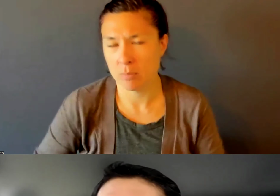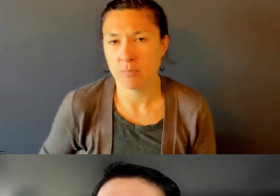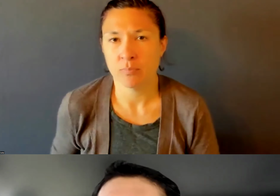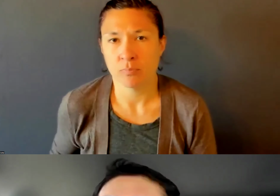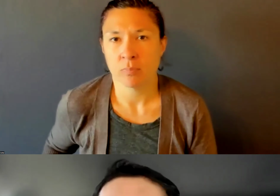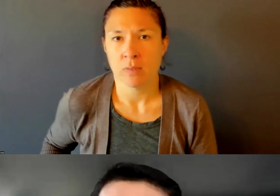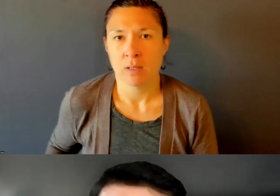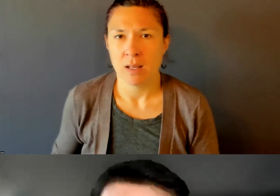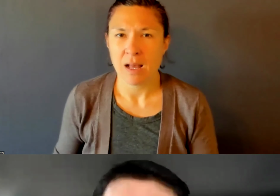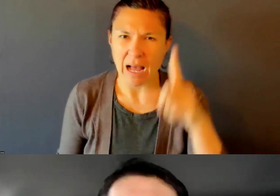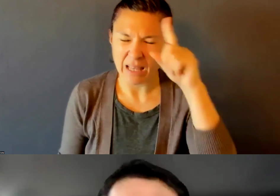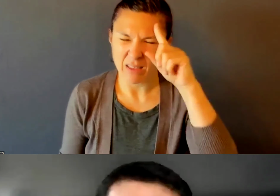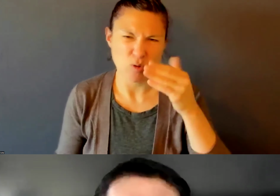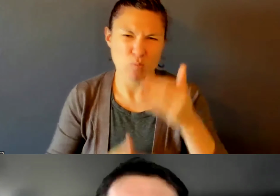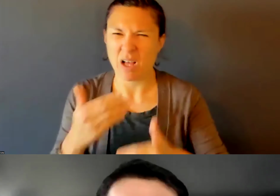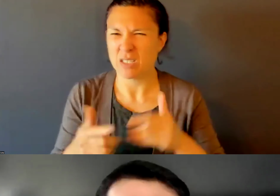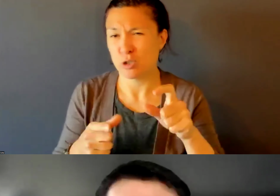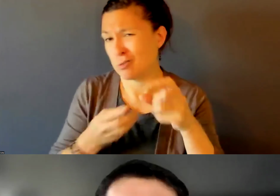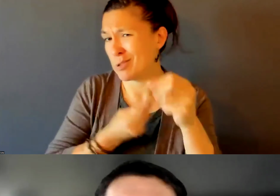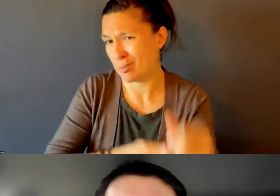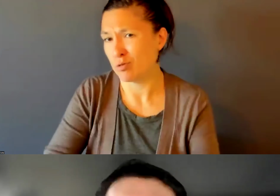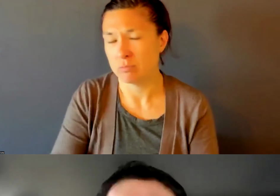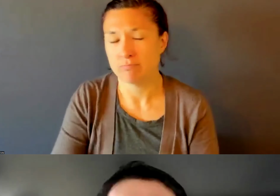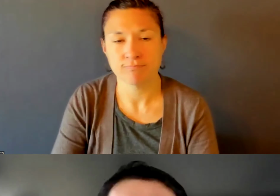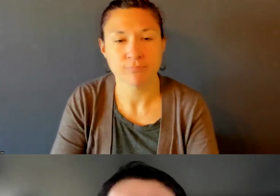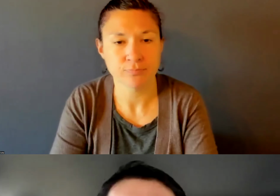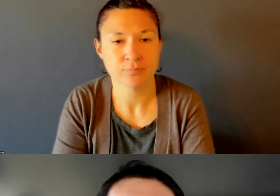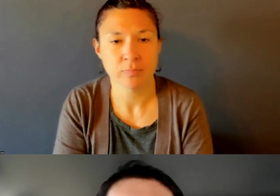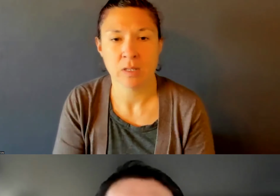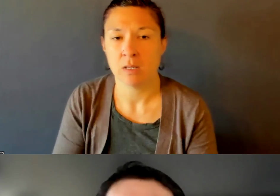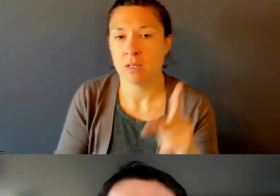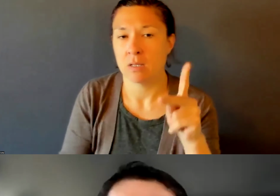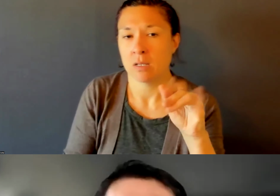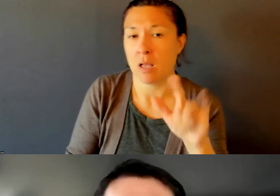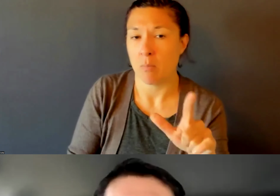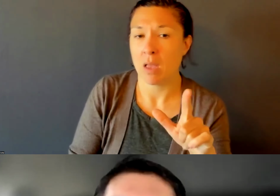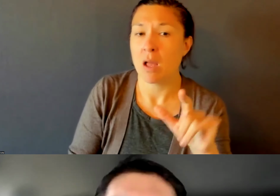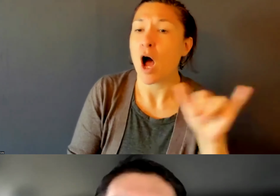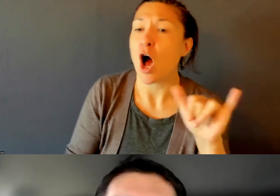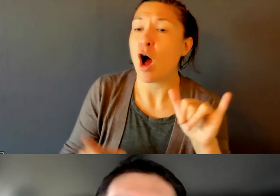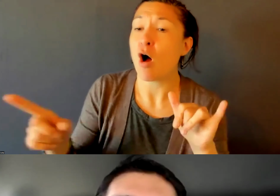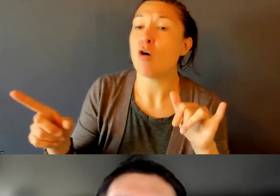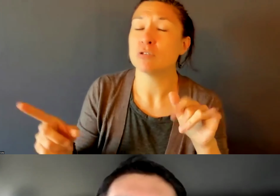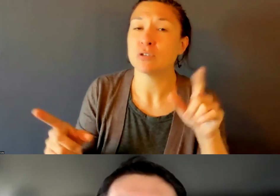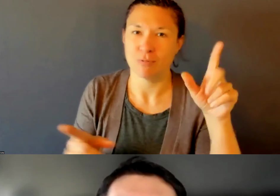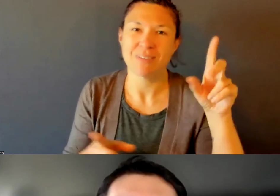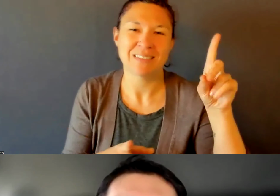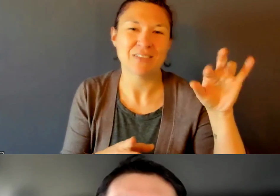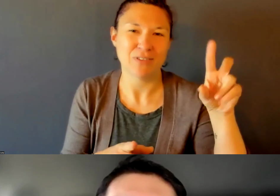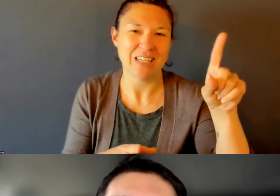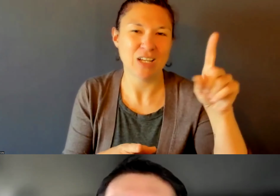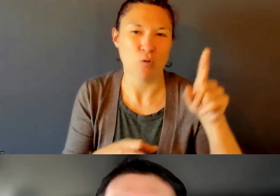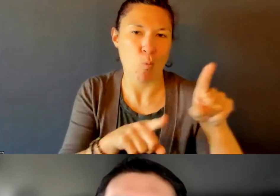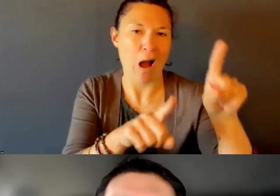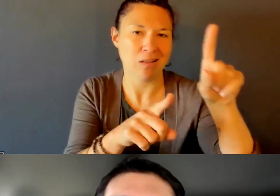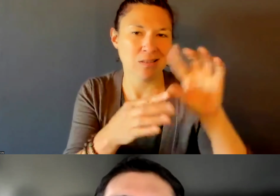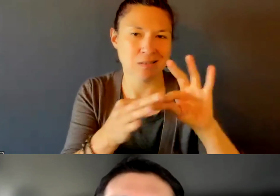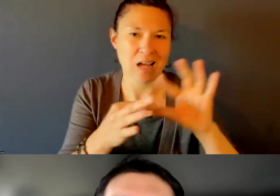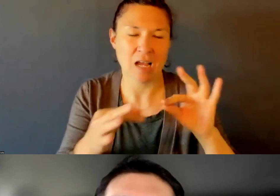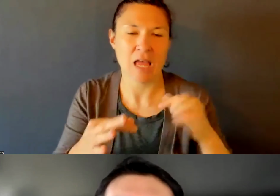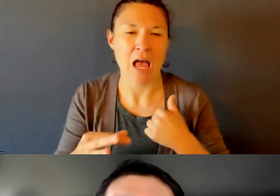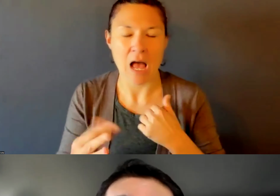go more smoothly after that. Yeah. So as David was talking, I just looked up some of the dates, and I'll share those with